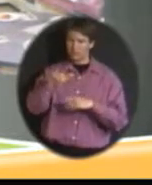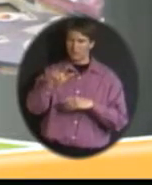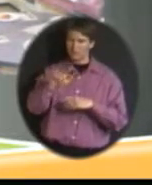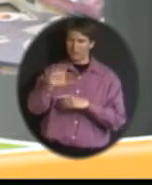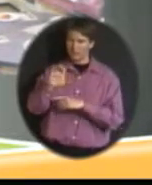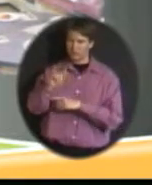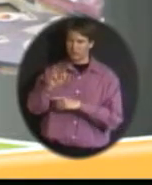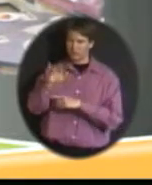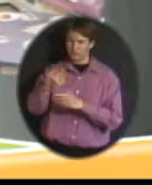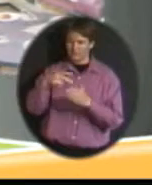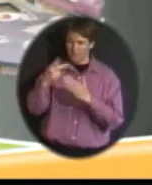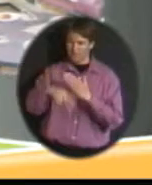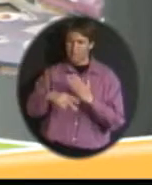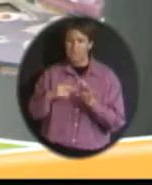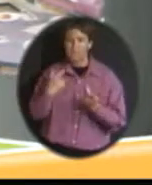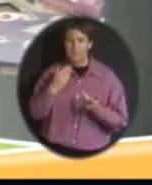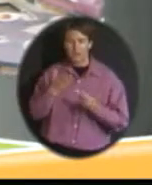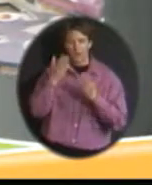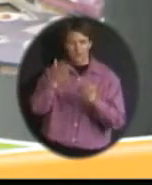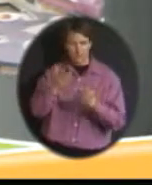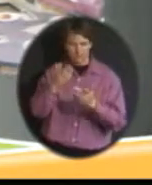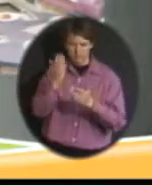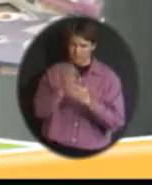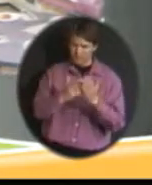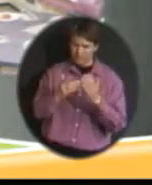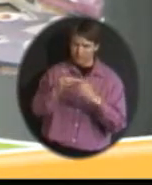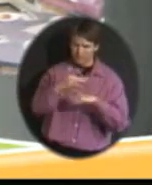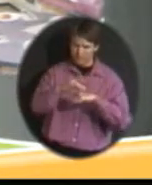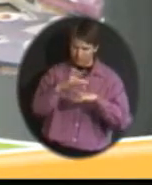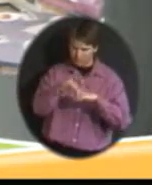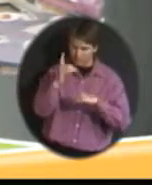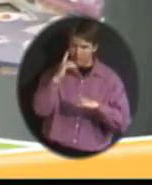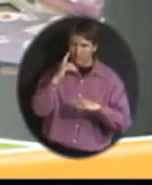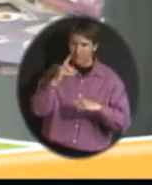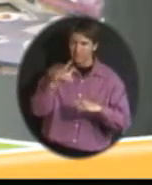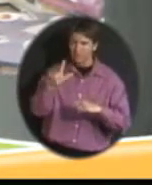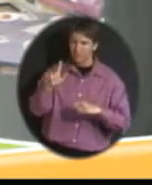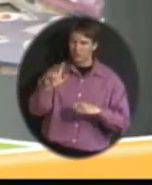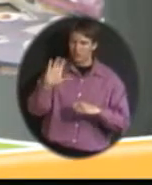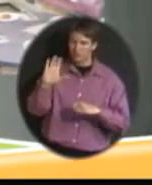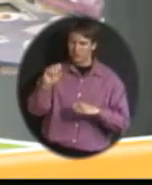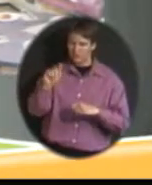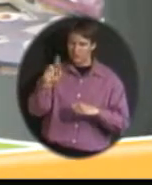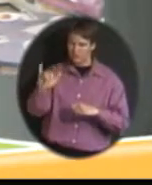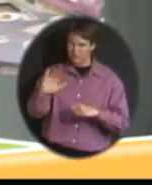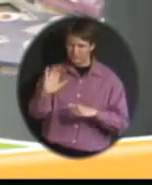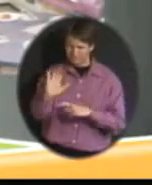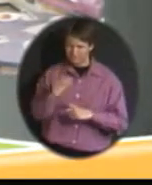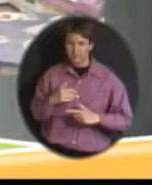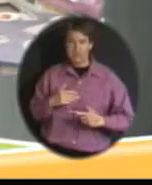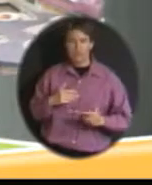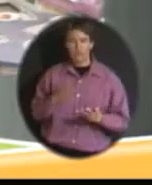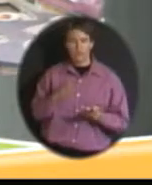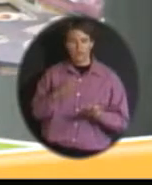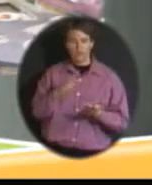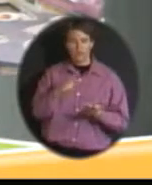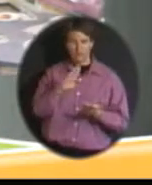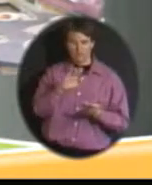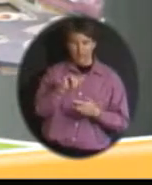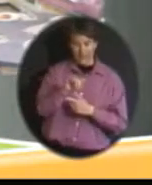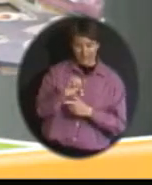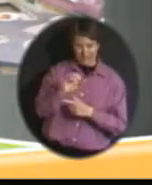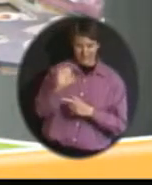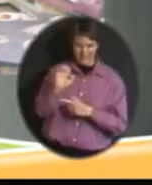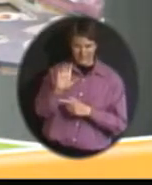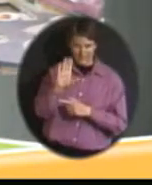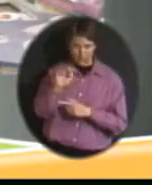kids begin to be familiar with some of the options available for 21st century. We offer a bite of ecom, a taste of culinary arts,